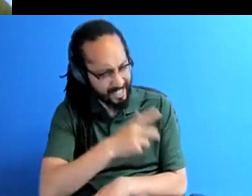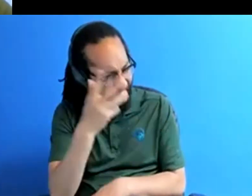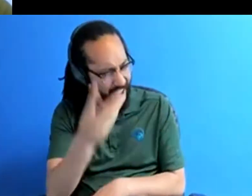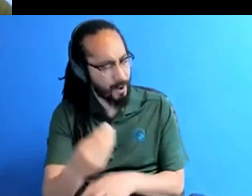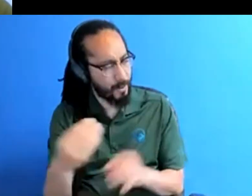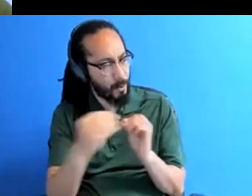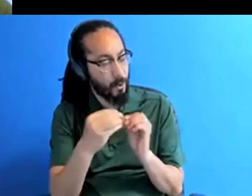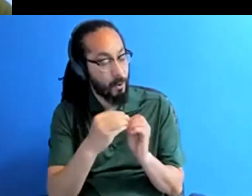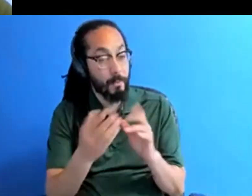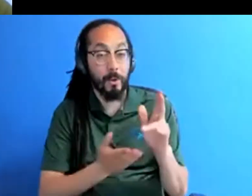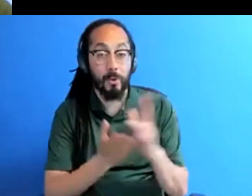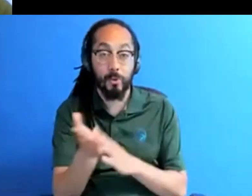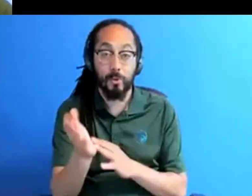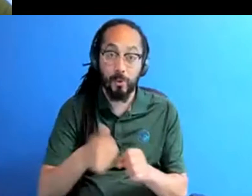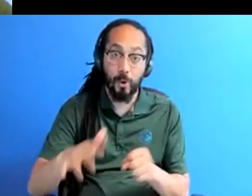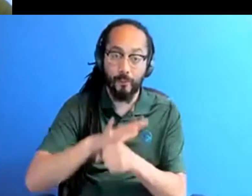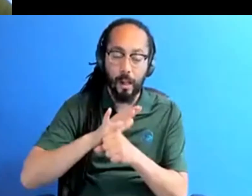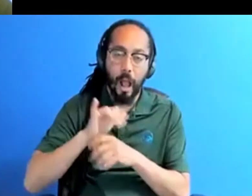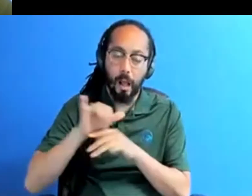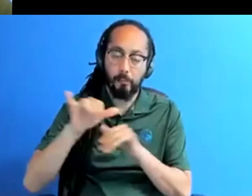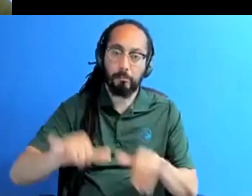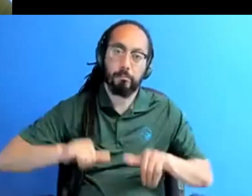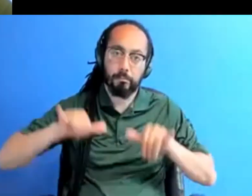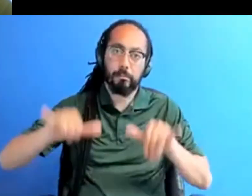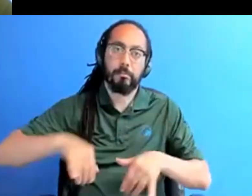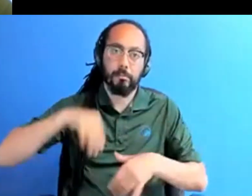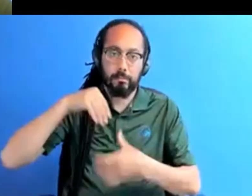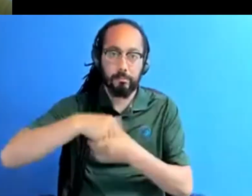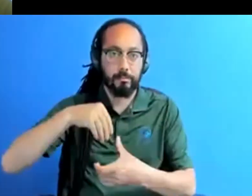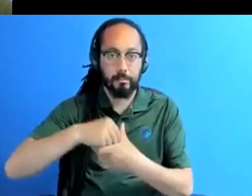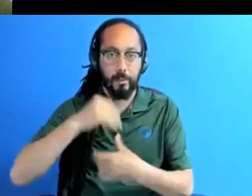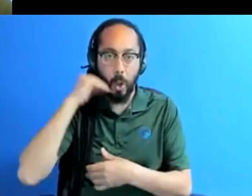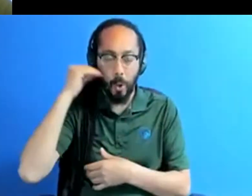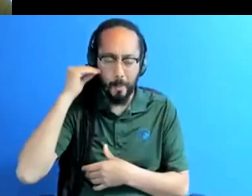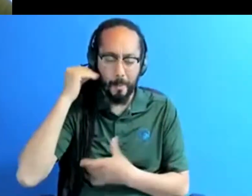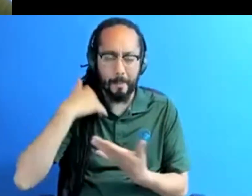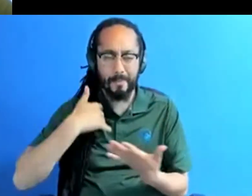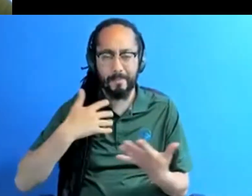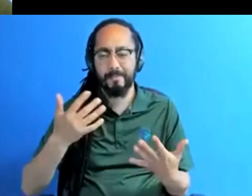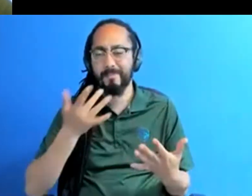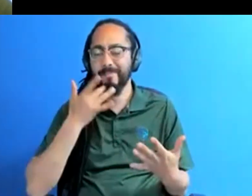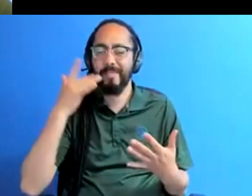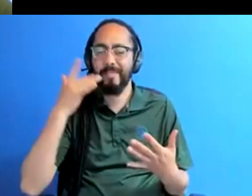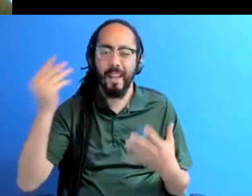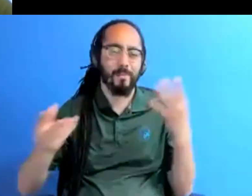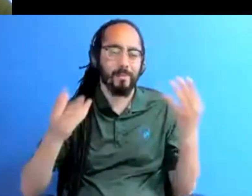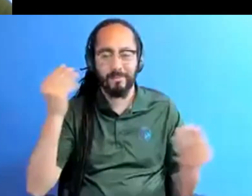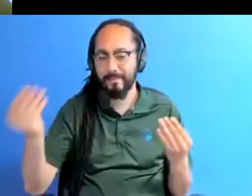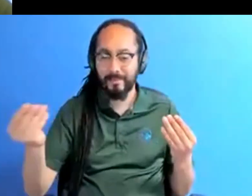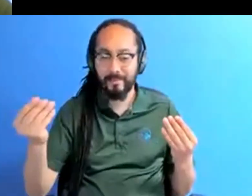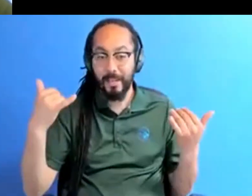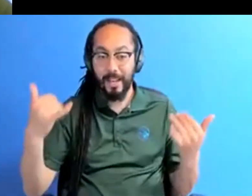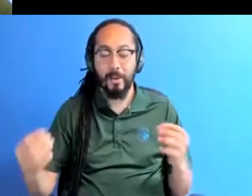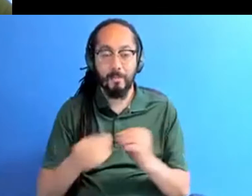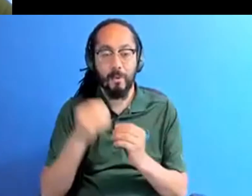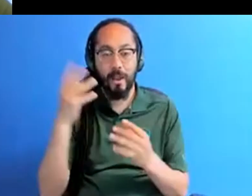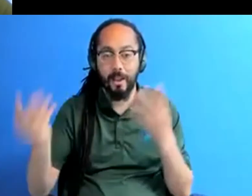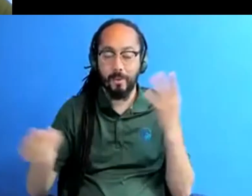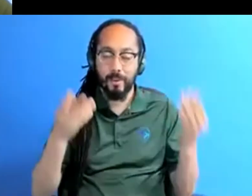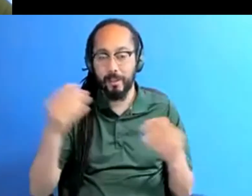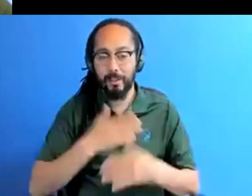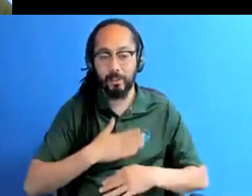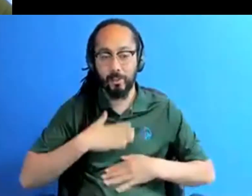COVID has left me inside more than I would like to enjoy. And now I'm getting out and enjoying this